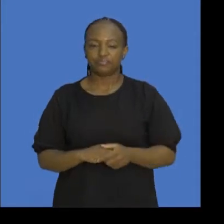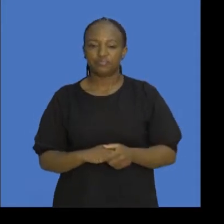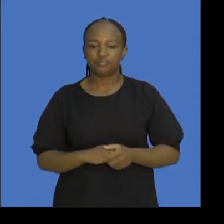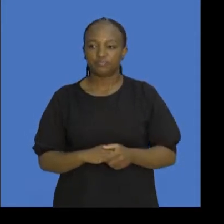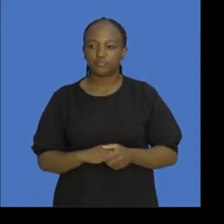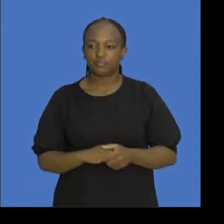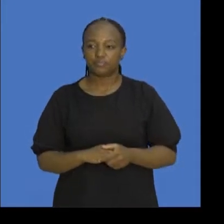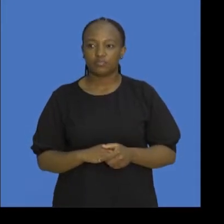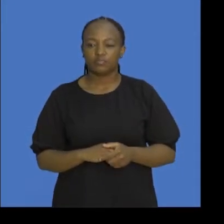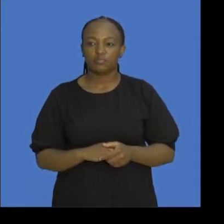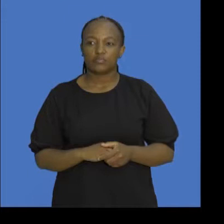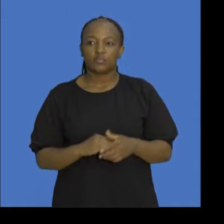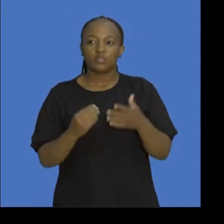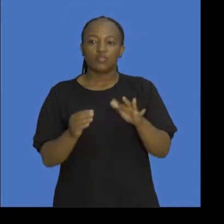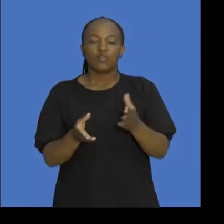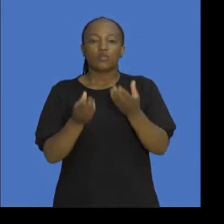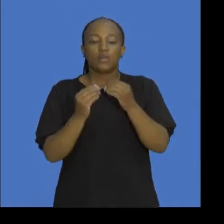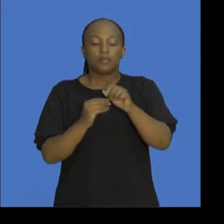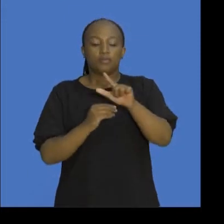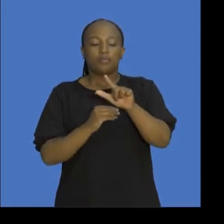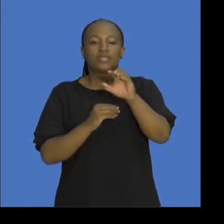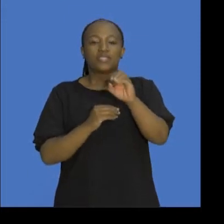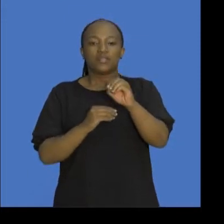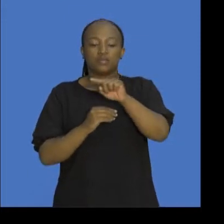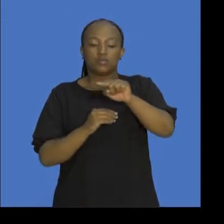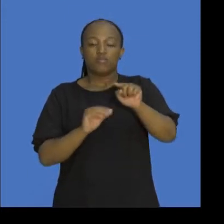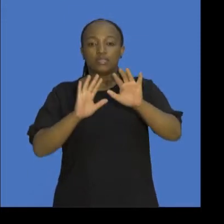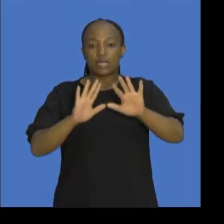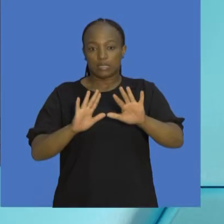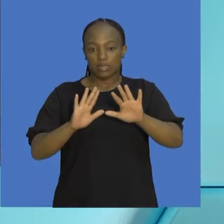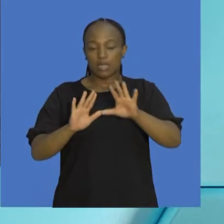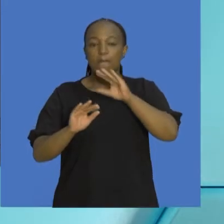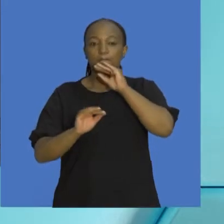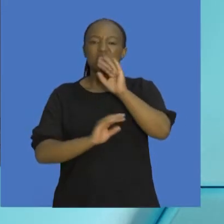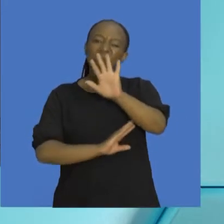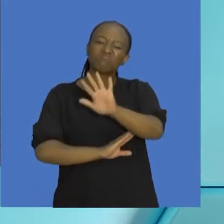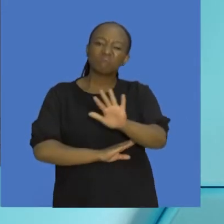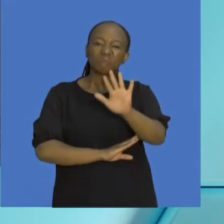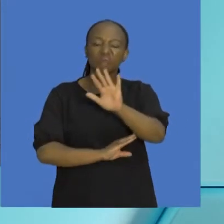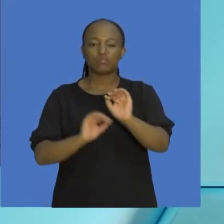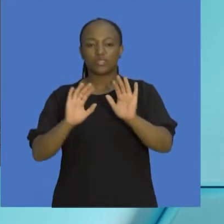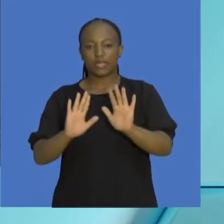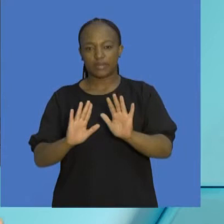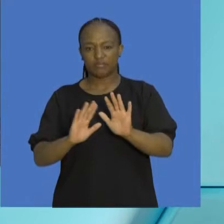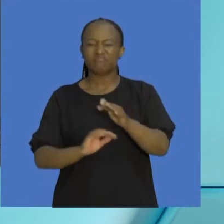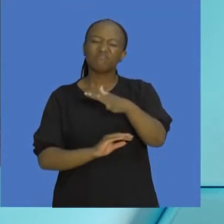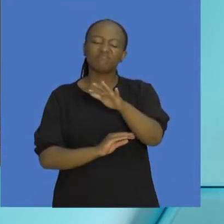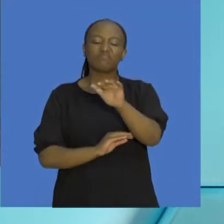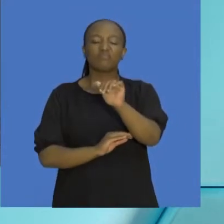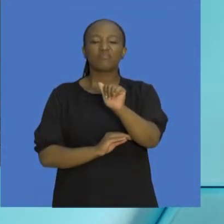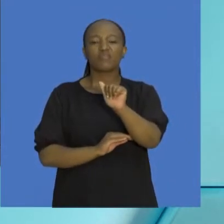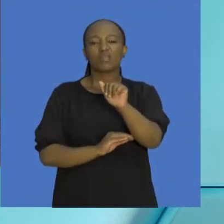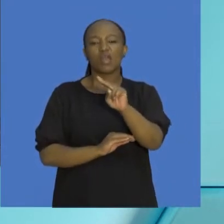We get 70 over 10, then the average is 10. Okay. What does an average